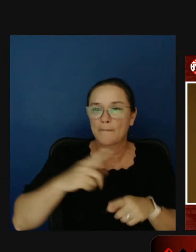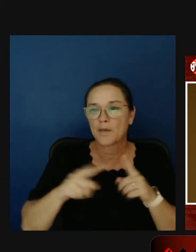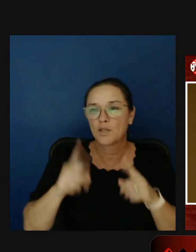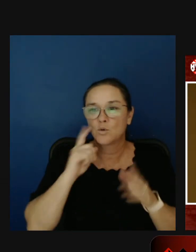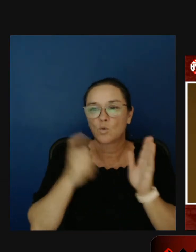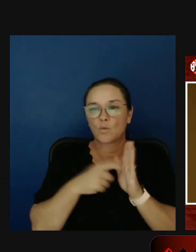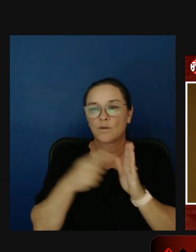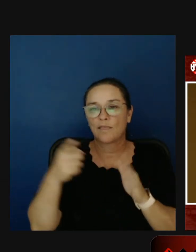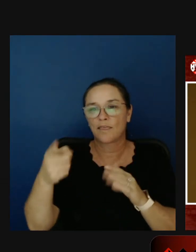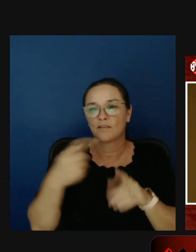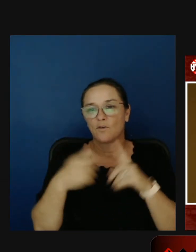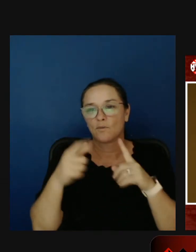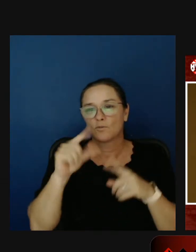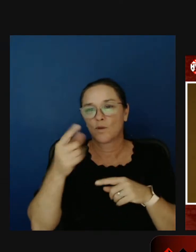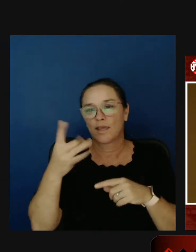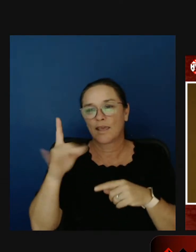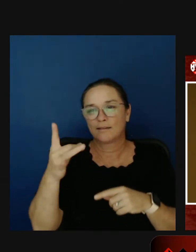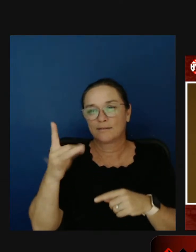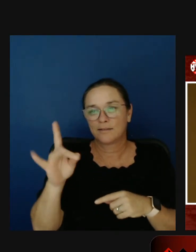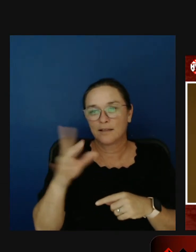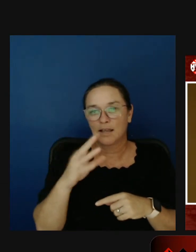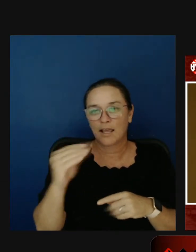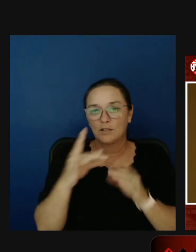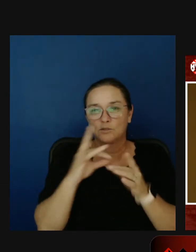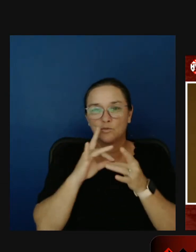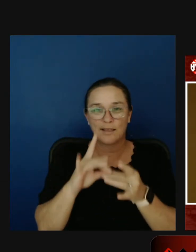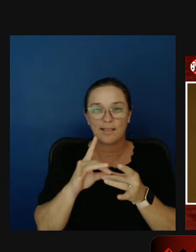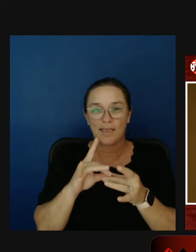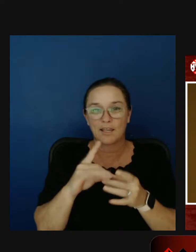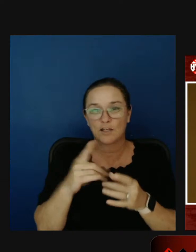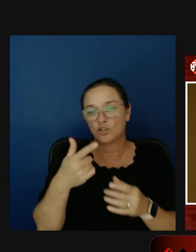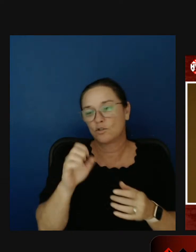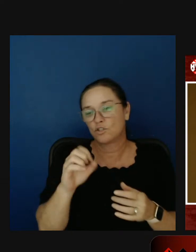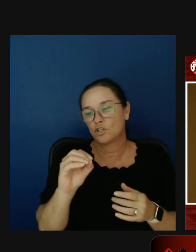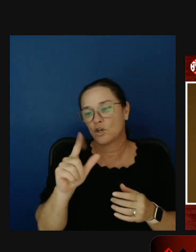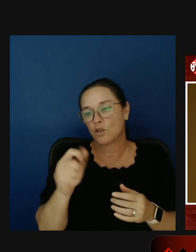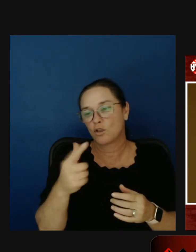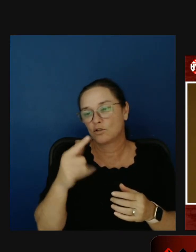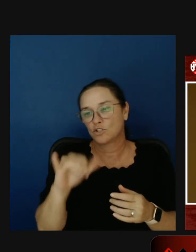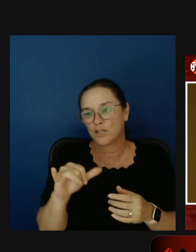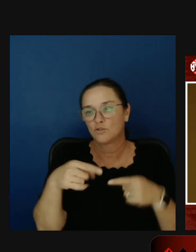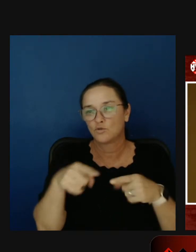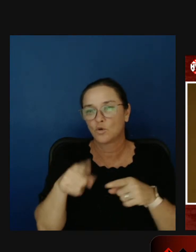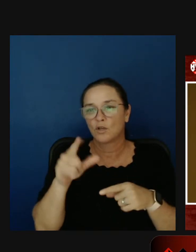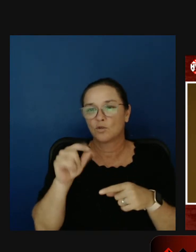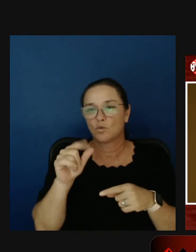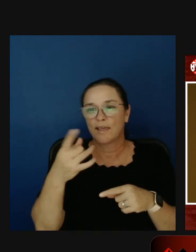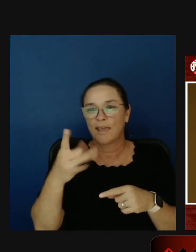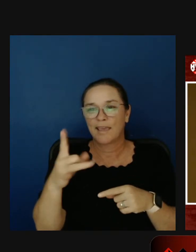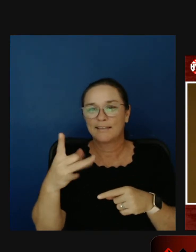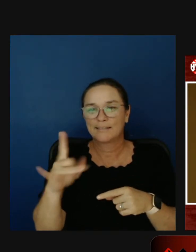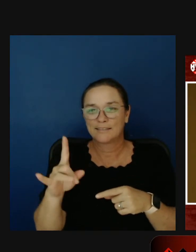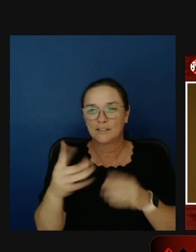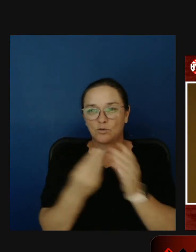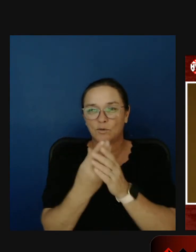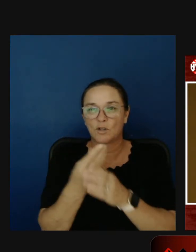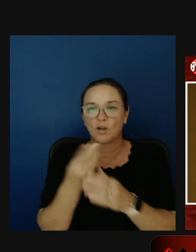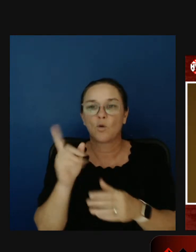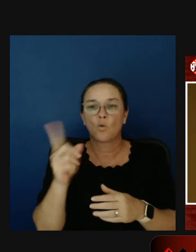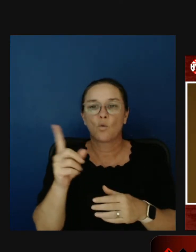from 2018, and it's related to geology because this is during the 2018 eruption. This is a map of where the sulfur is